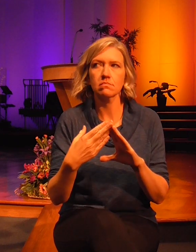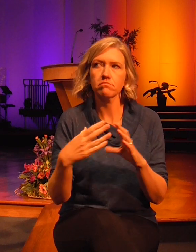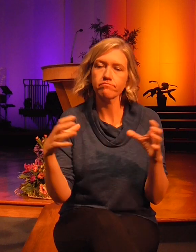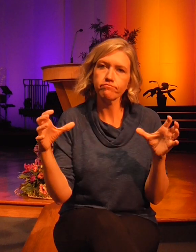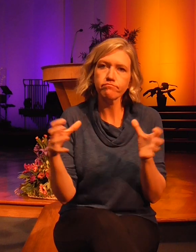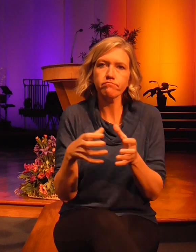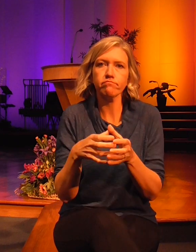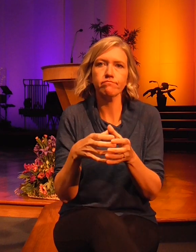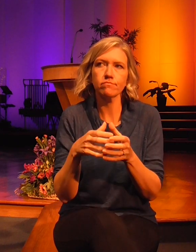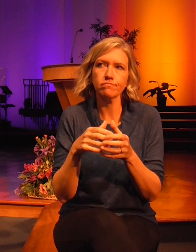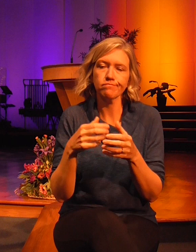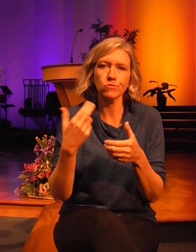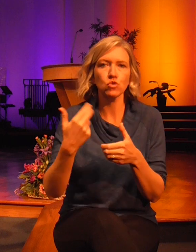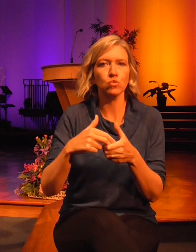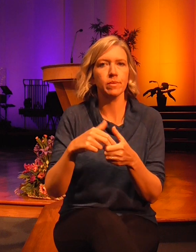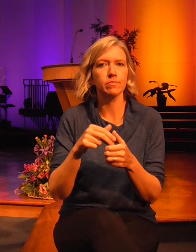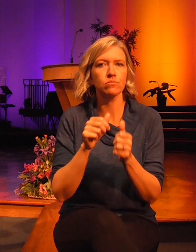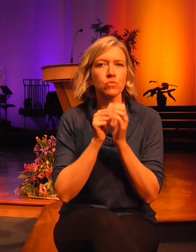together in prayer,